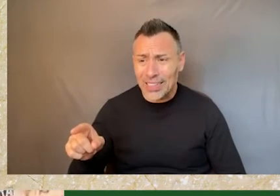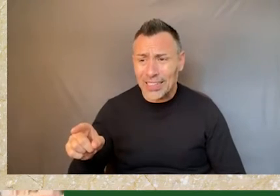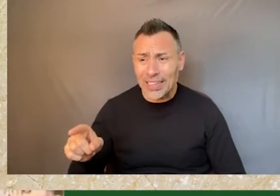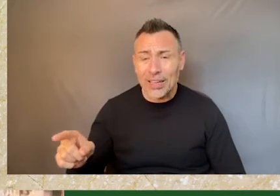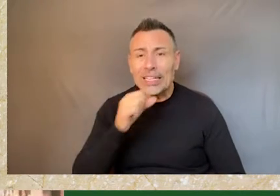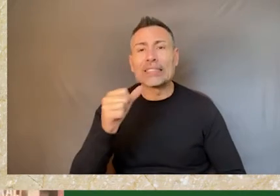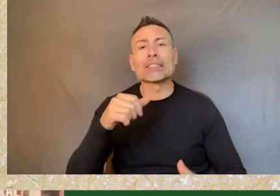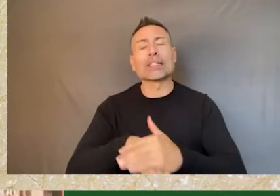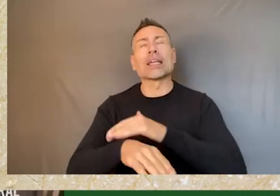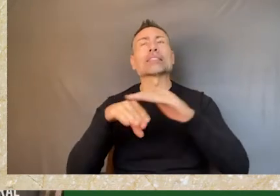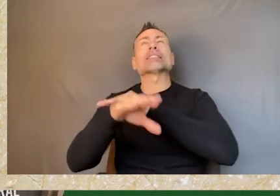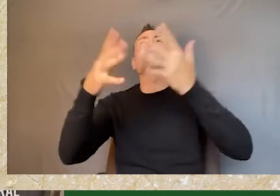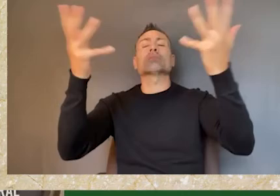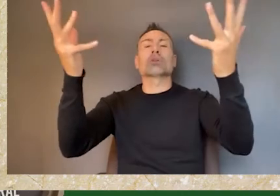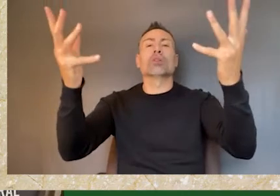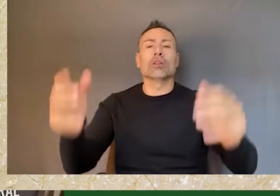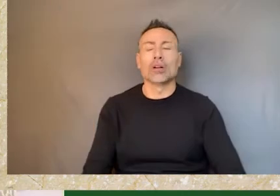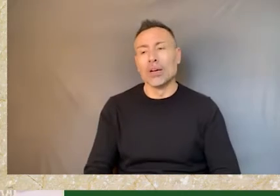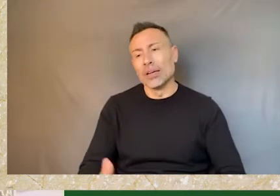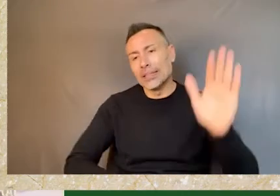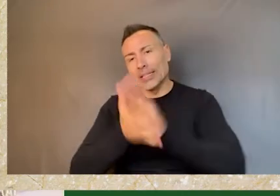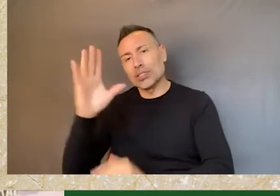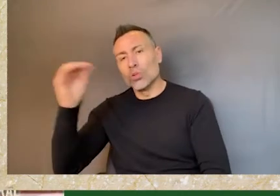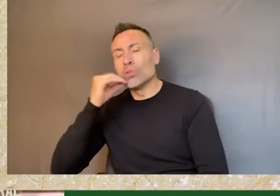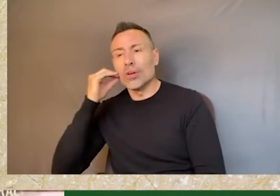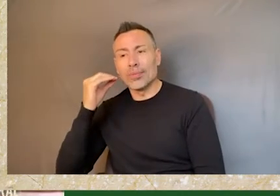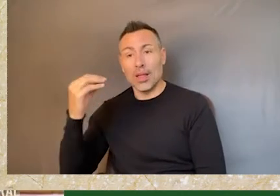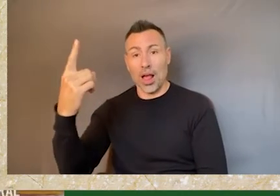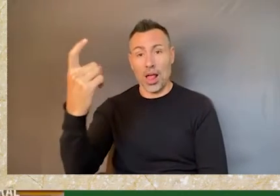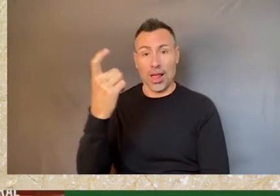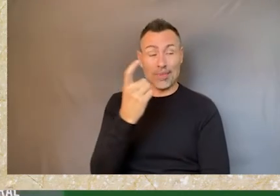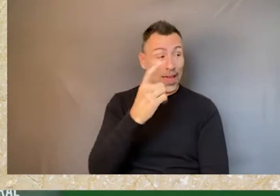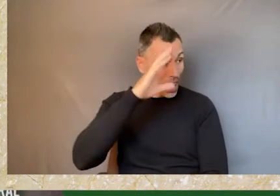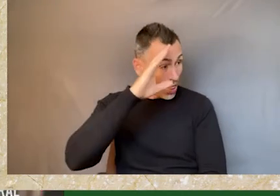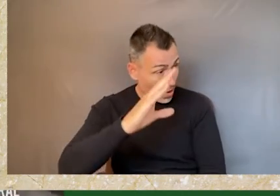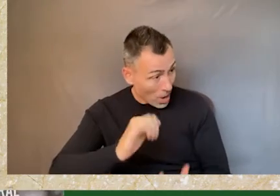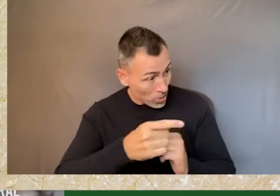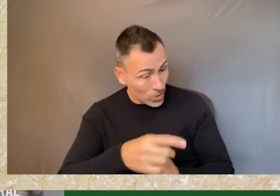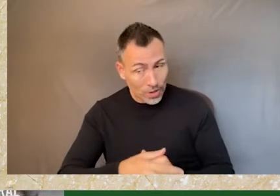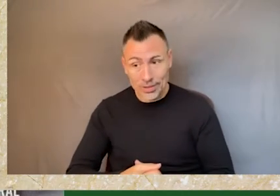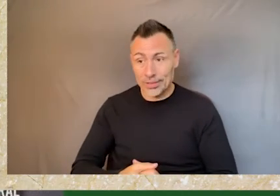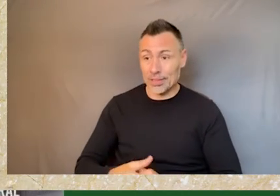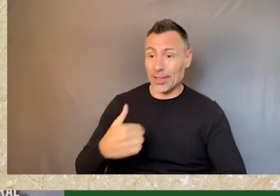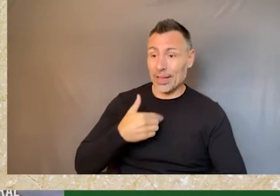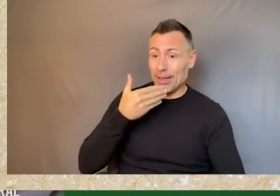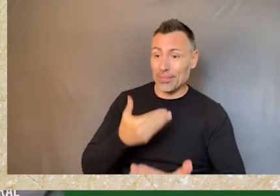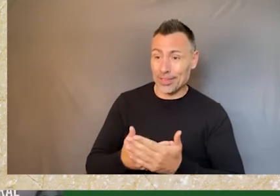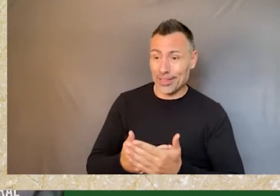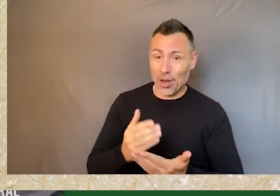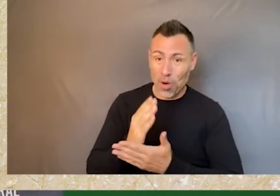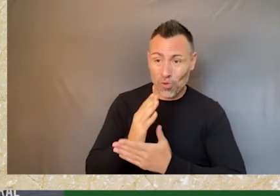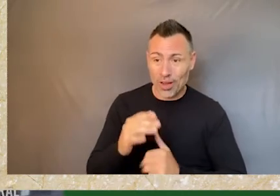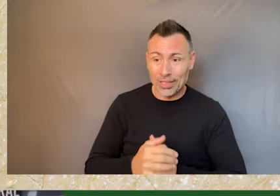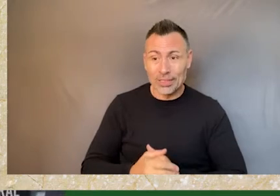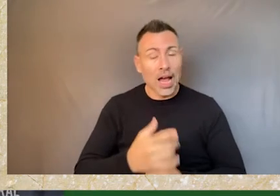It's not accessible. Let's go home. Hey, good afternoon, boss. How you Hello. How you doing? I'm doing all right.